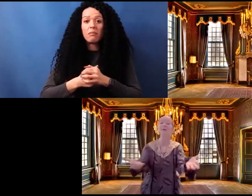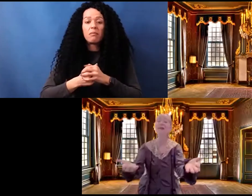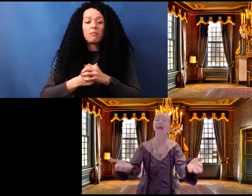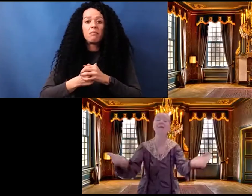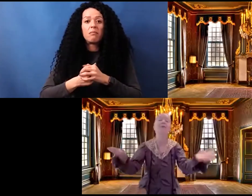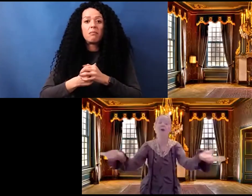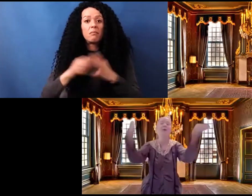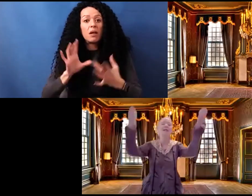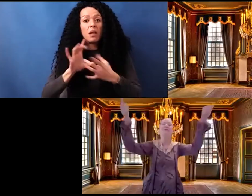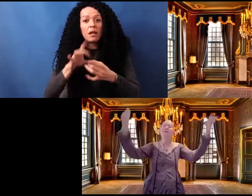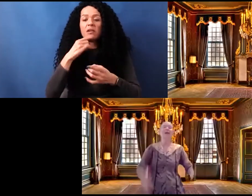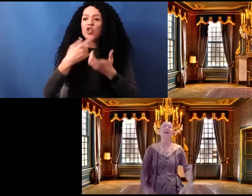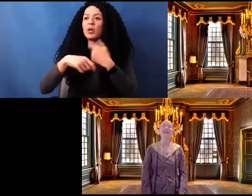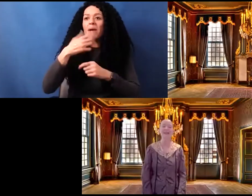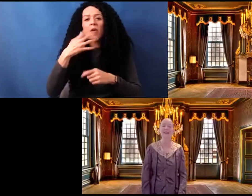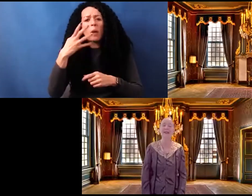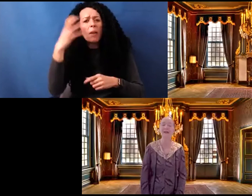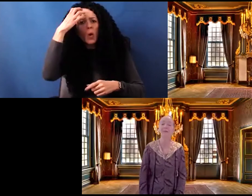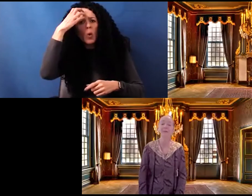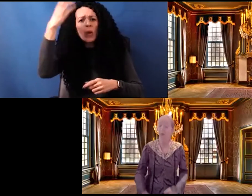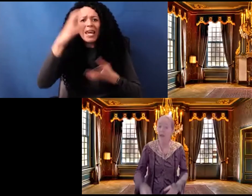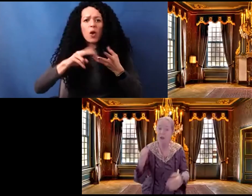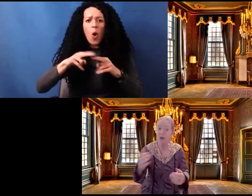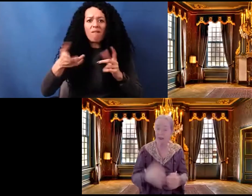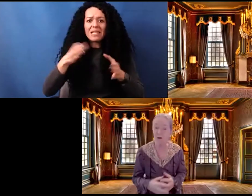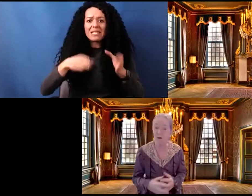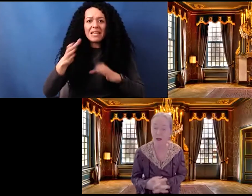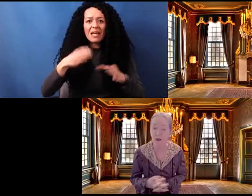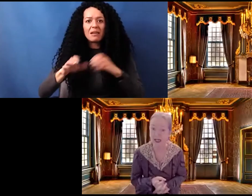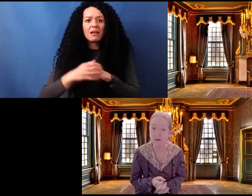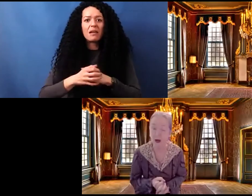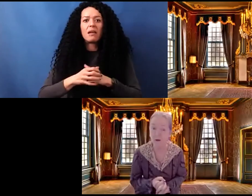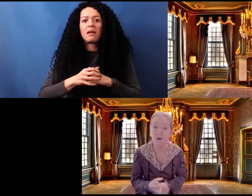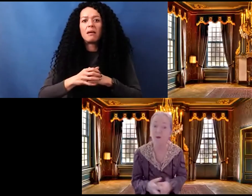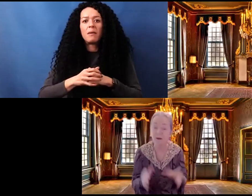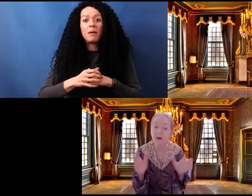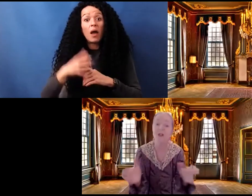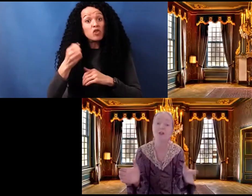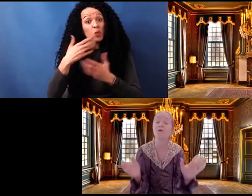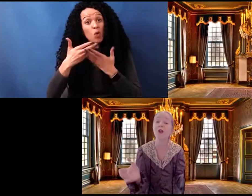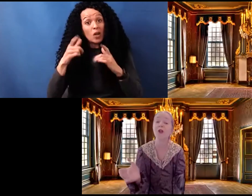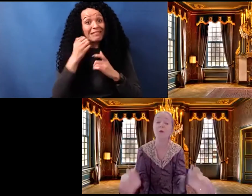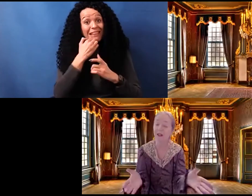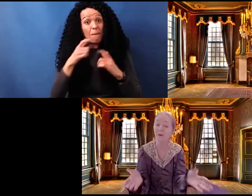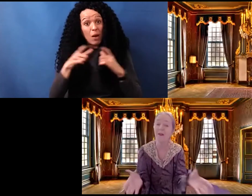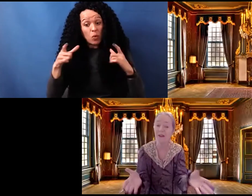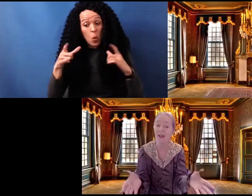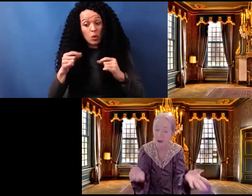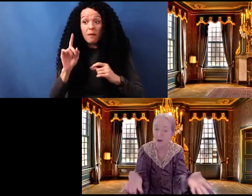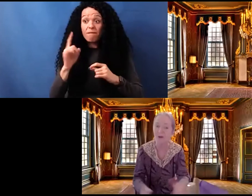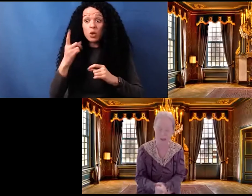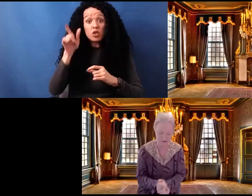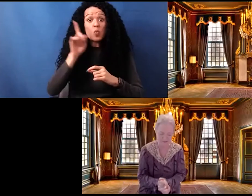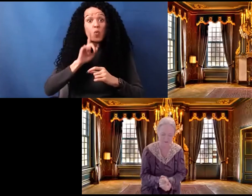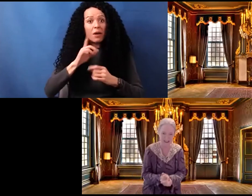to her being named the Queen of the Sciences. She's even on our £10 notes, the first royal woman to be there